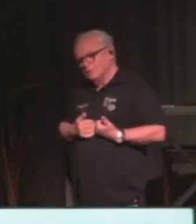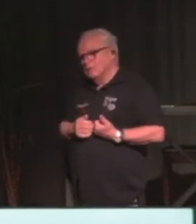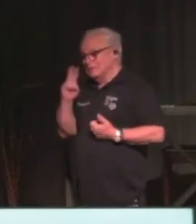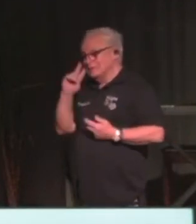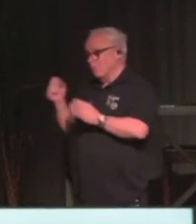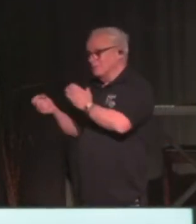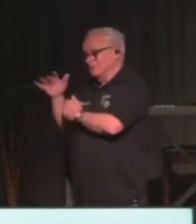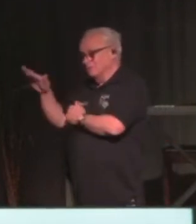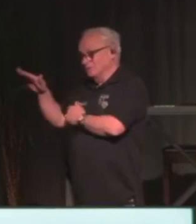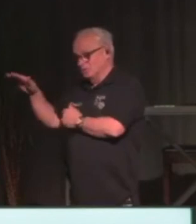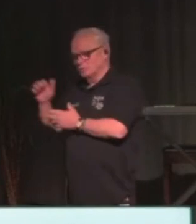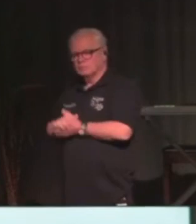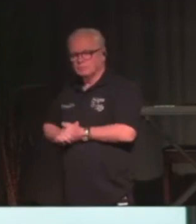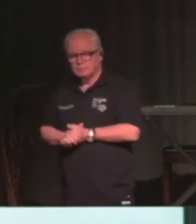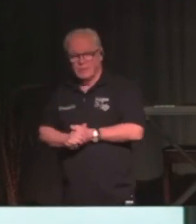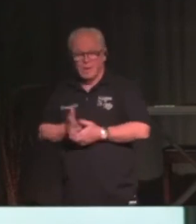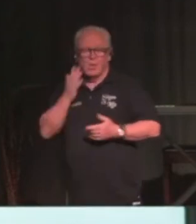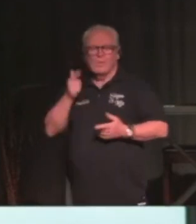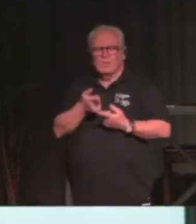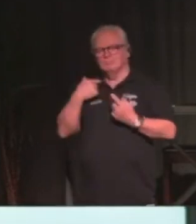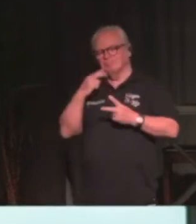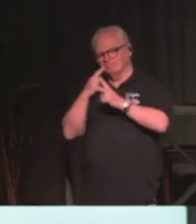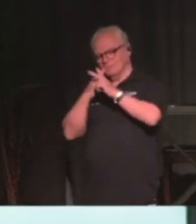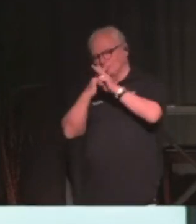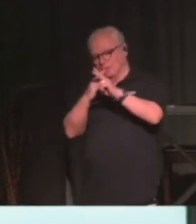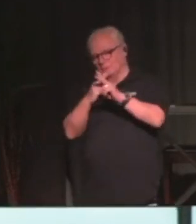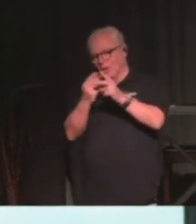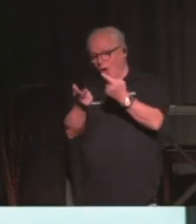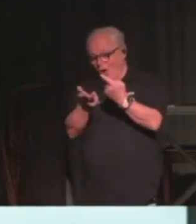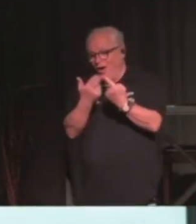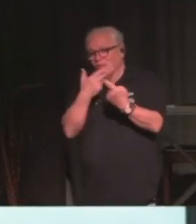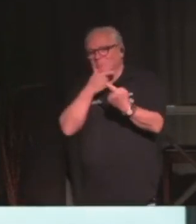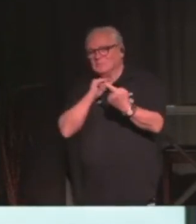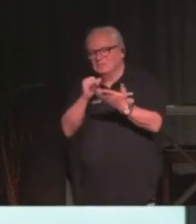And so when we embrace other people's sin,